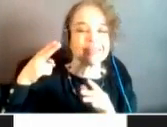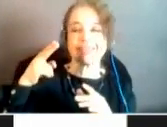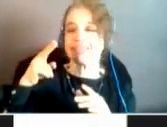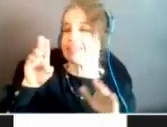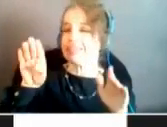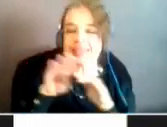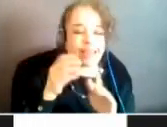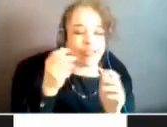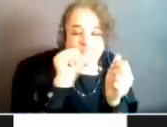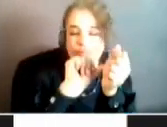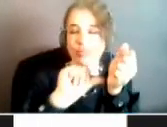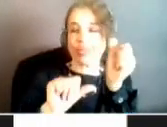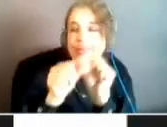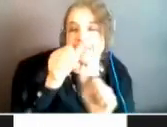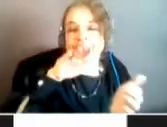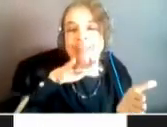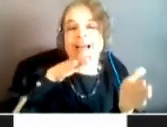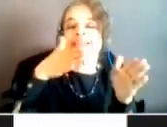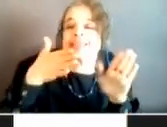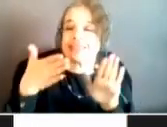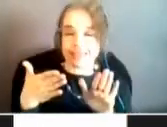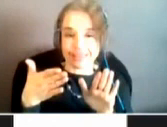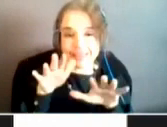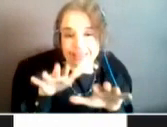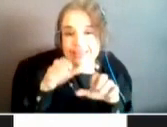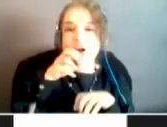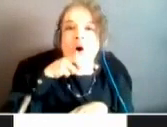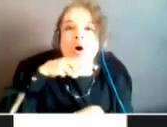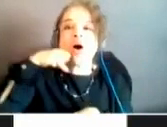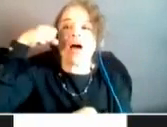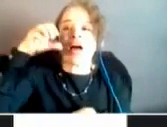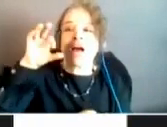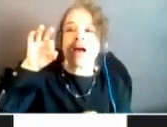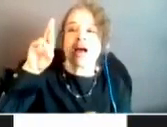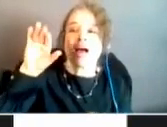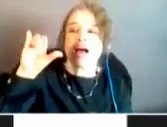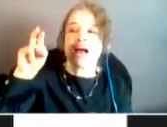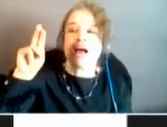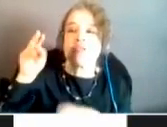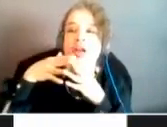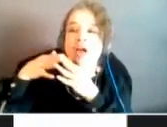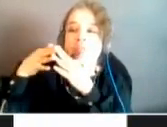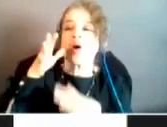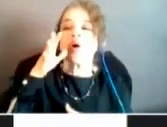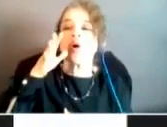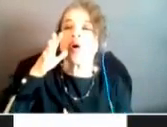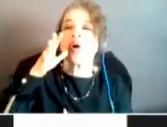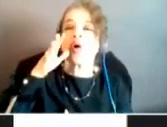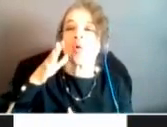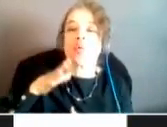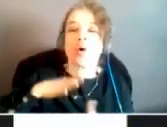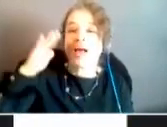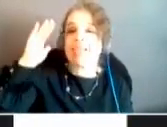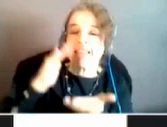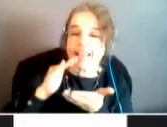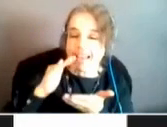of suicide death, and that's among older African-American women, have the least highest